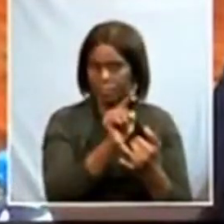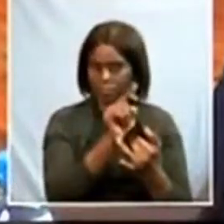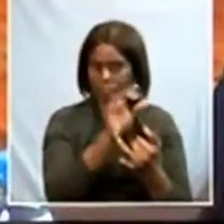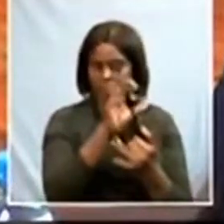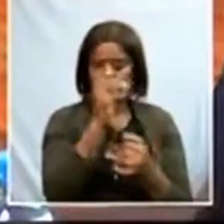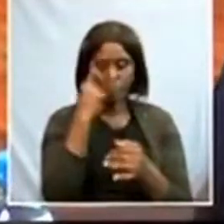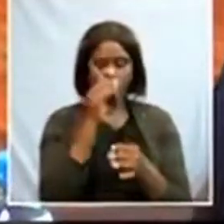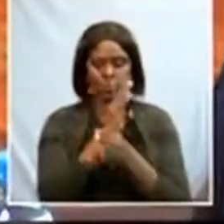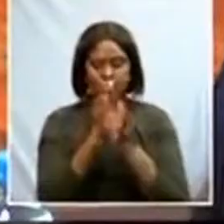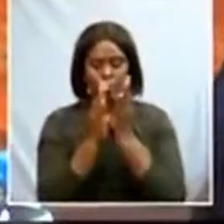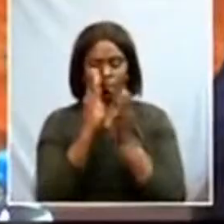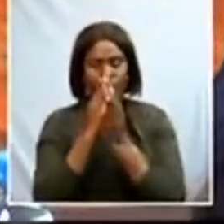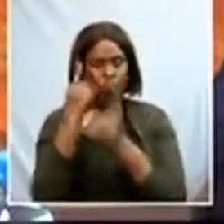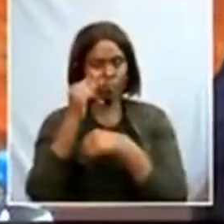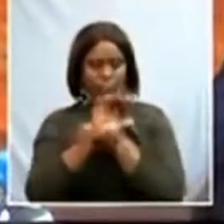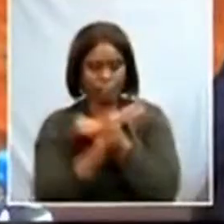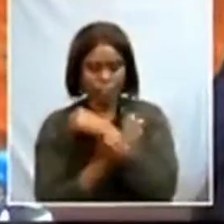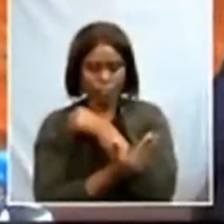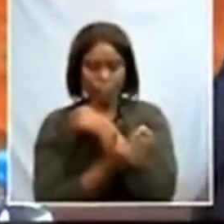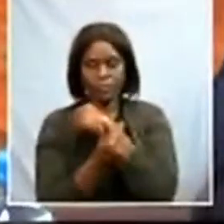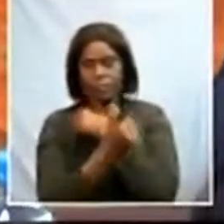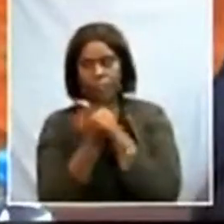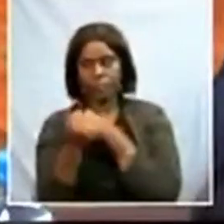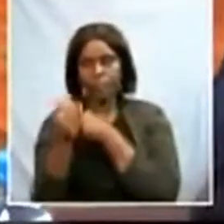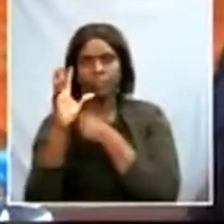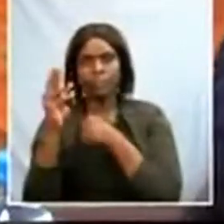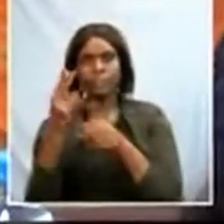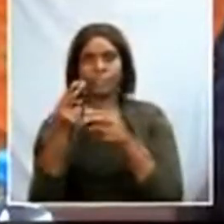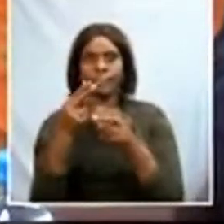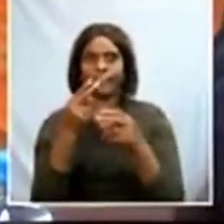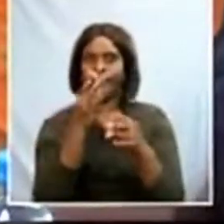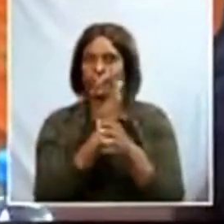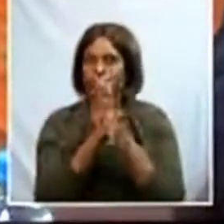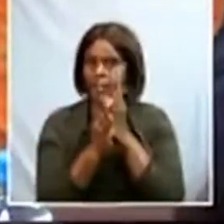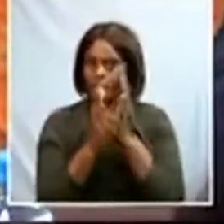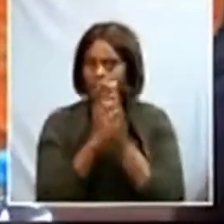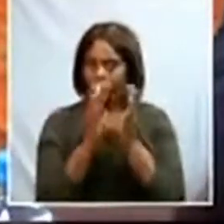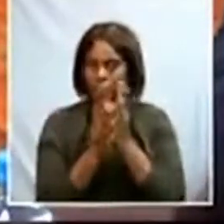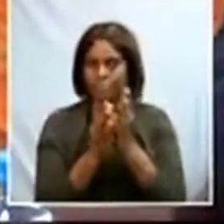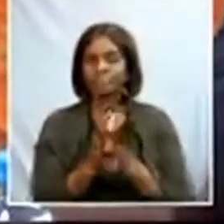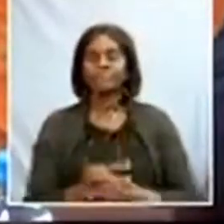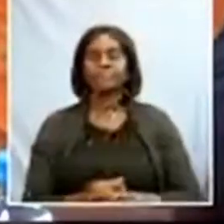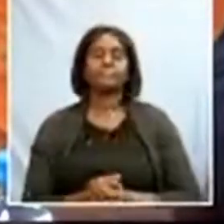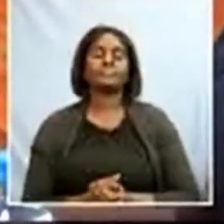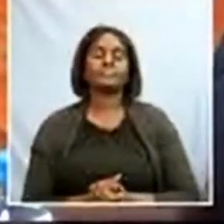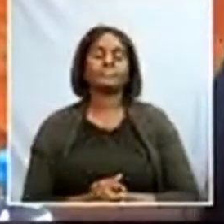construction of the maternity, for the remaining 6 maternity annexes.